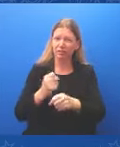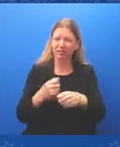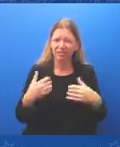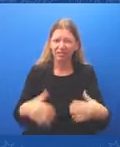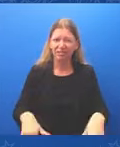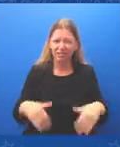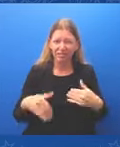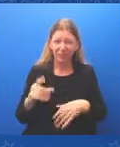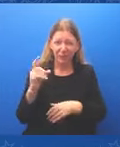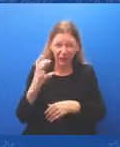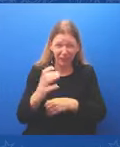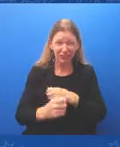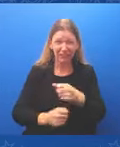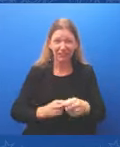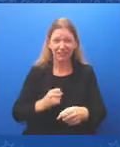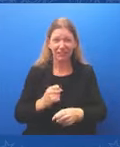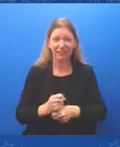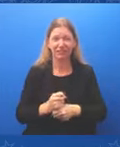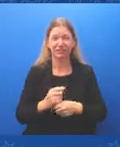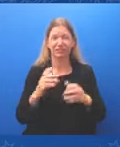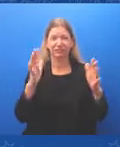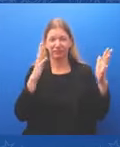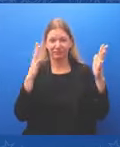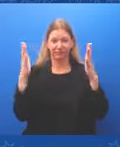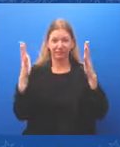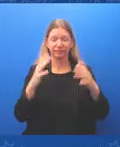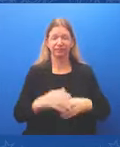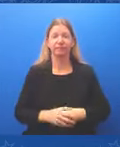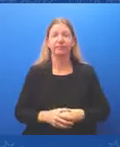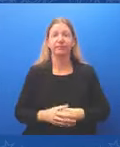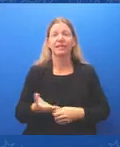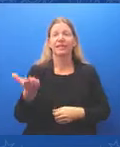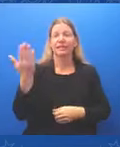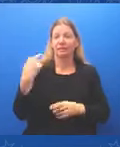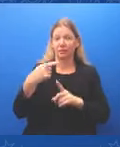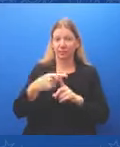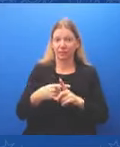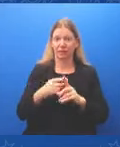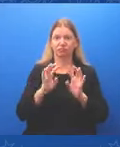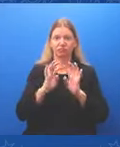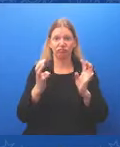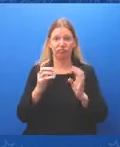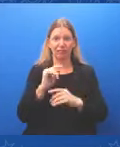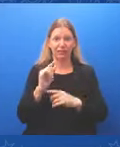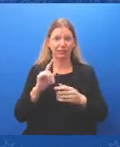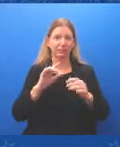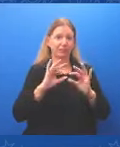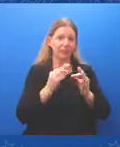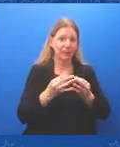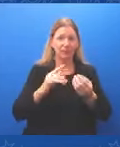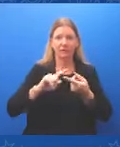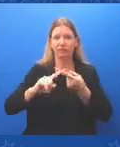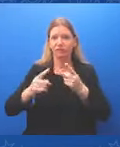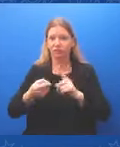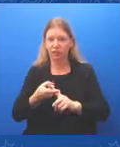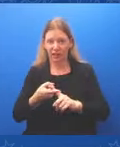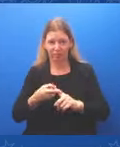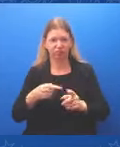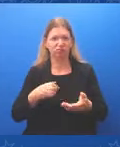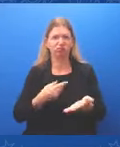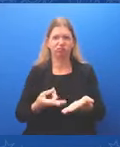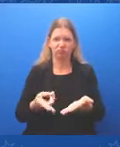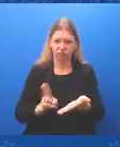Well, last month, surrounded by the Till family and friends, once again I signed a law establishing the Mamie and Emmett Till